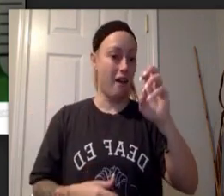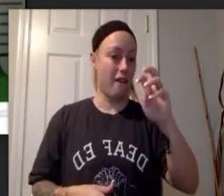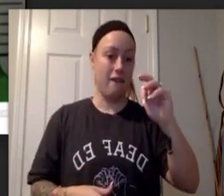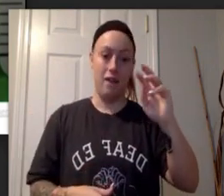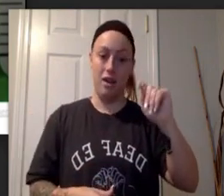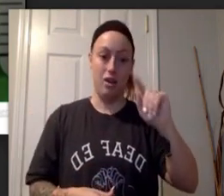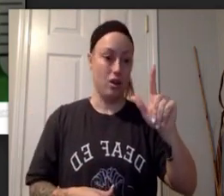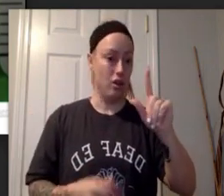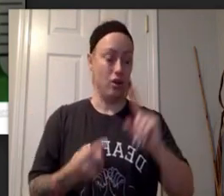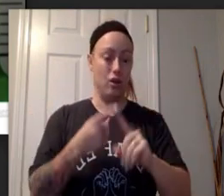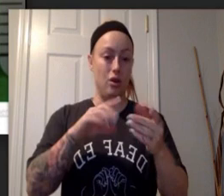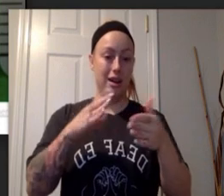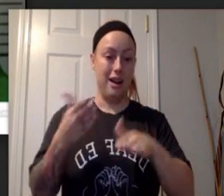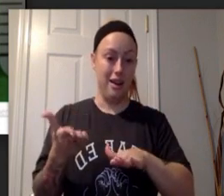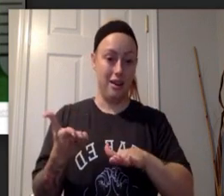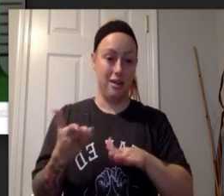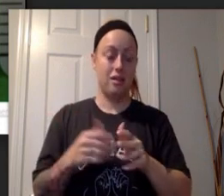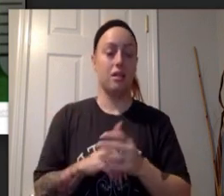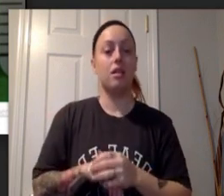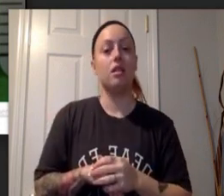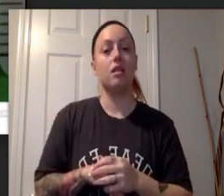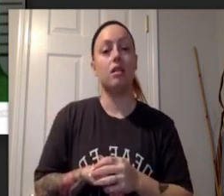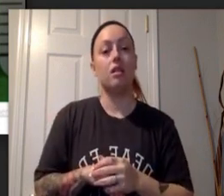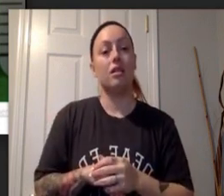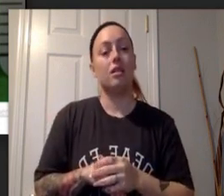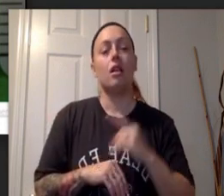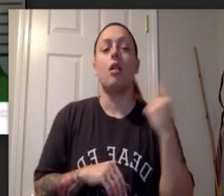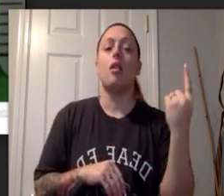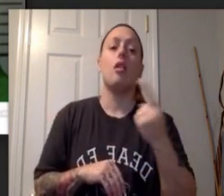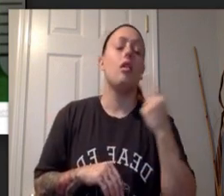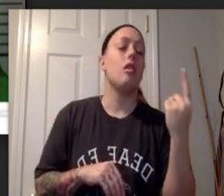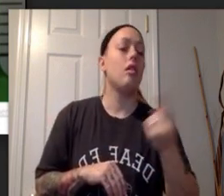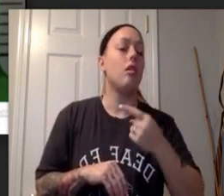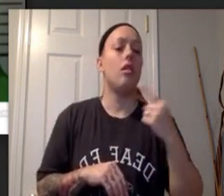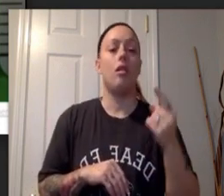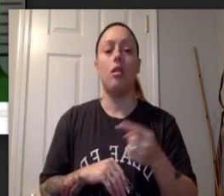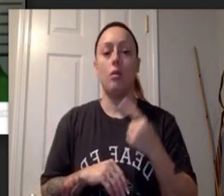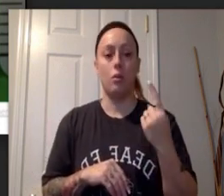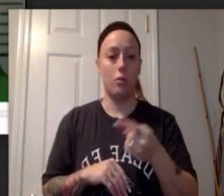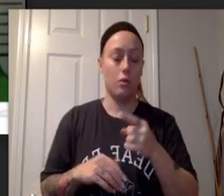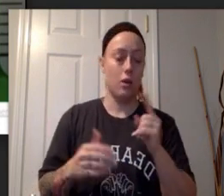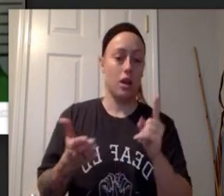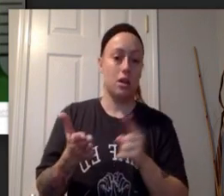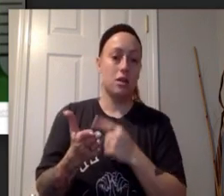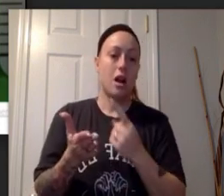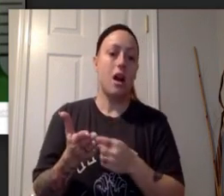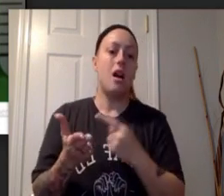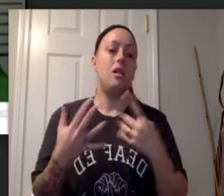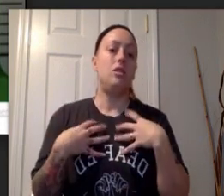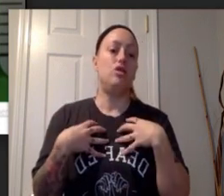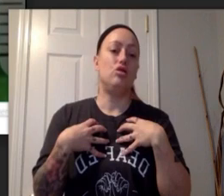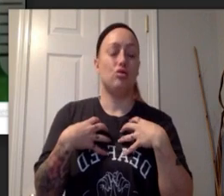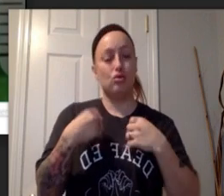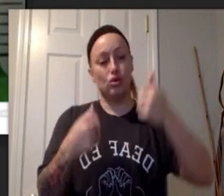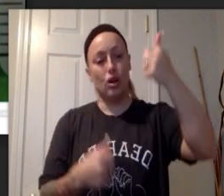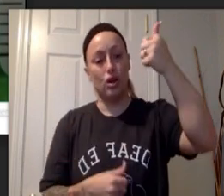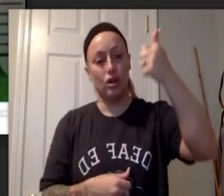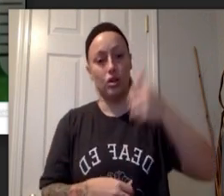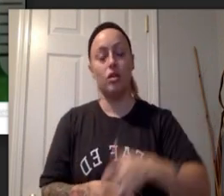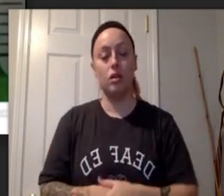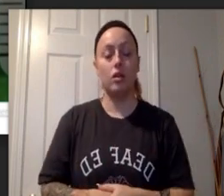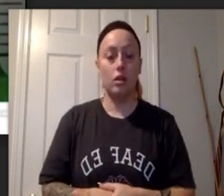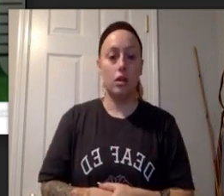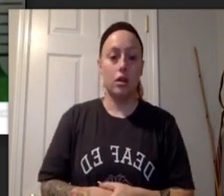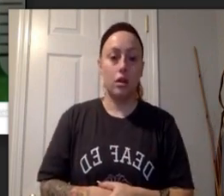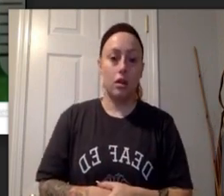like a single grain. And so there's always something stronger too around the corner. So again, fentanyl, it has a very rapid onset. It